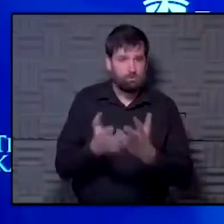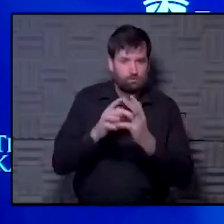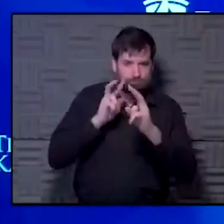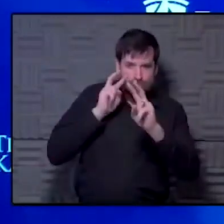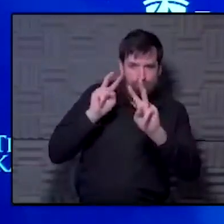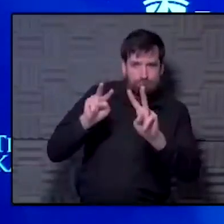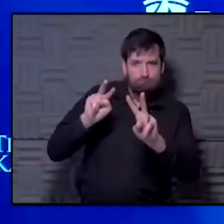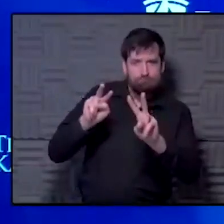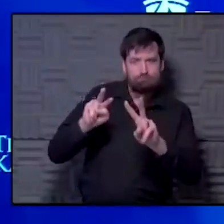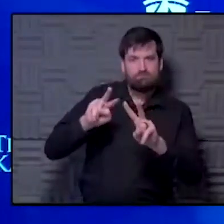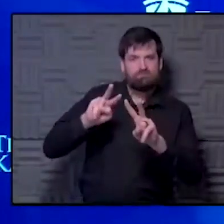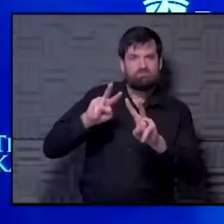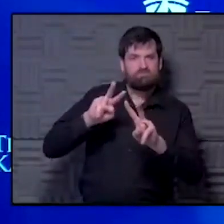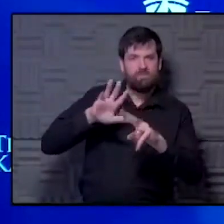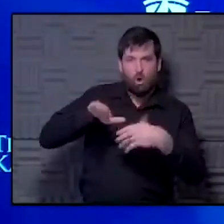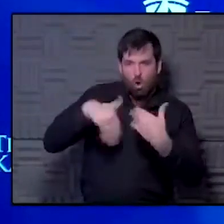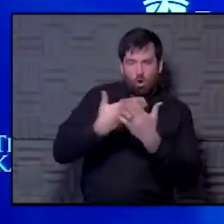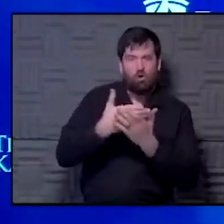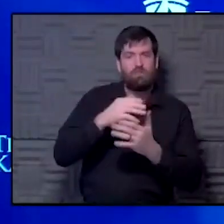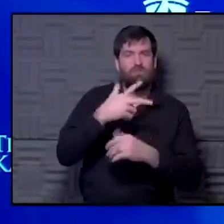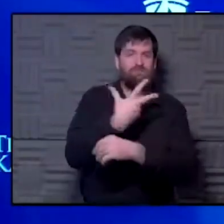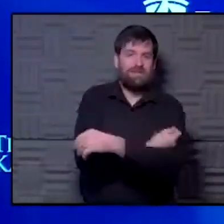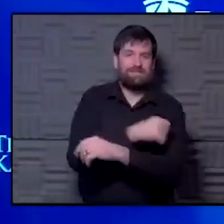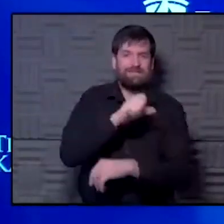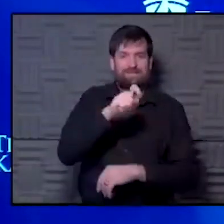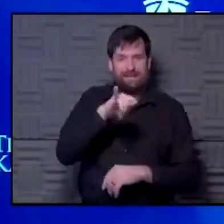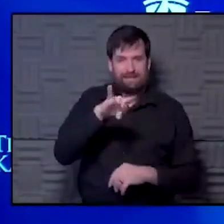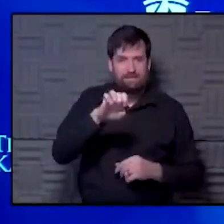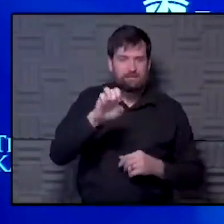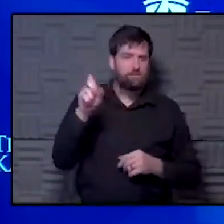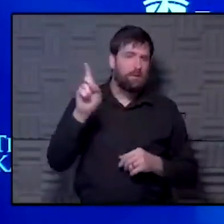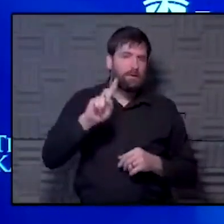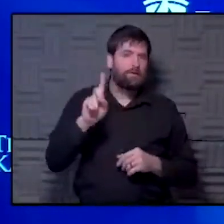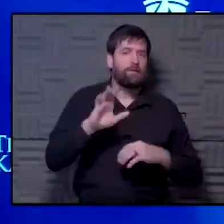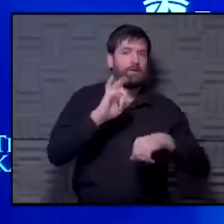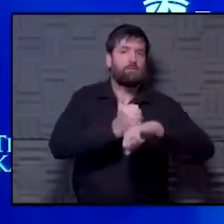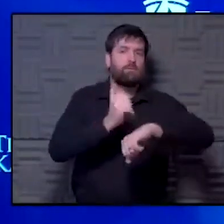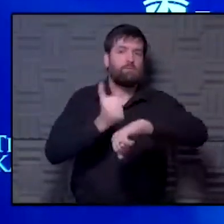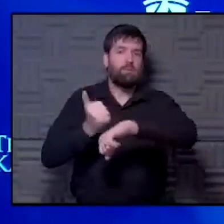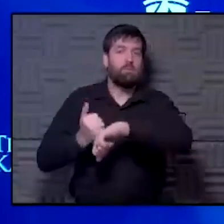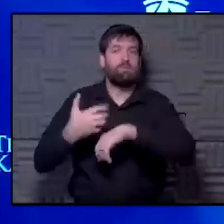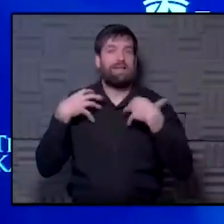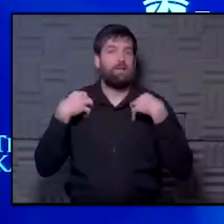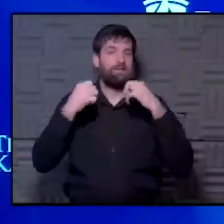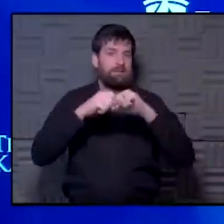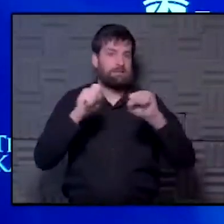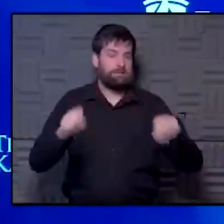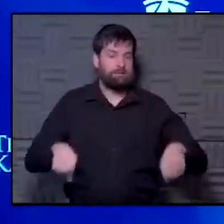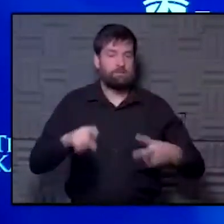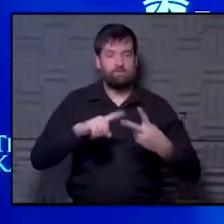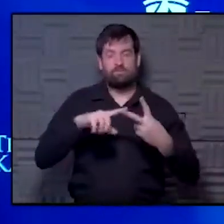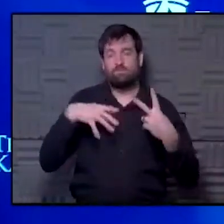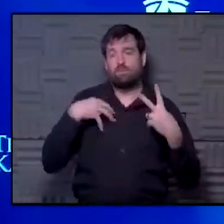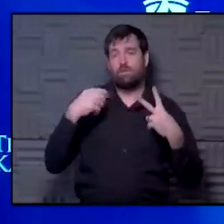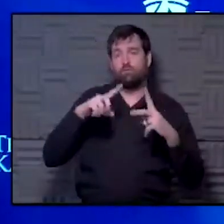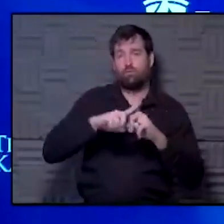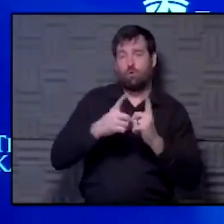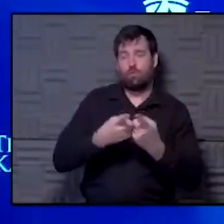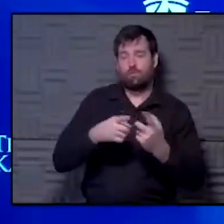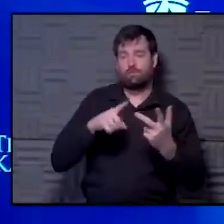abreast of where all the vaccine sites are, and they're going to be, right? Again, health systems, health